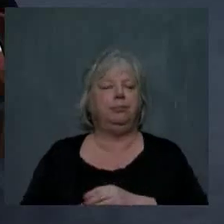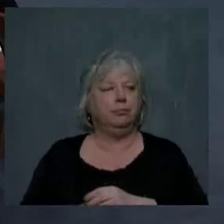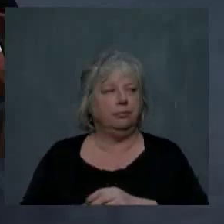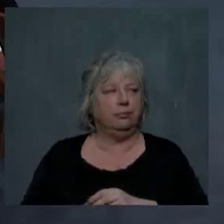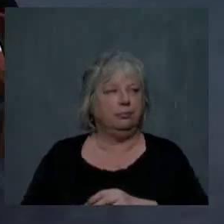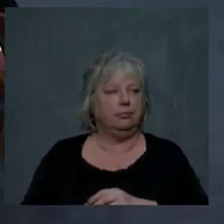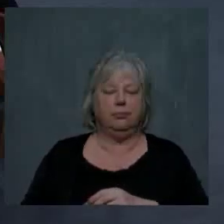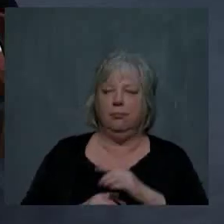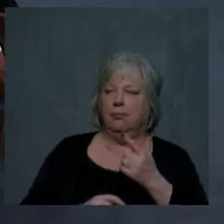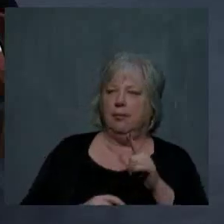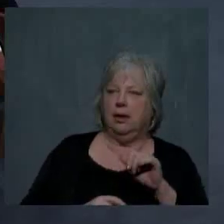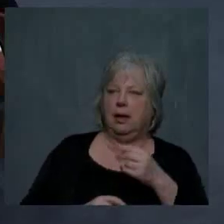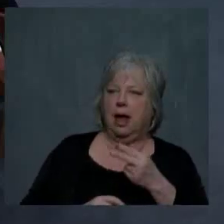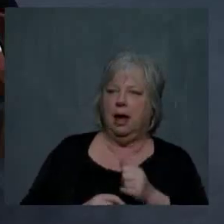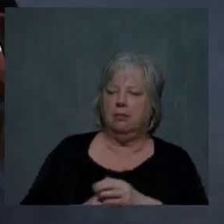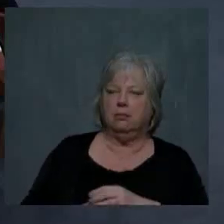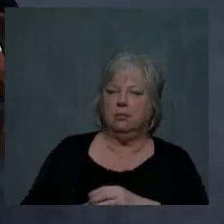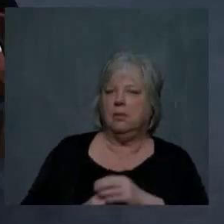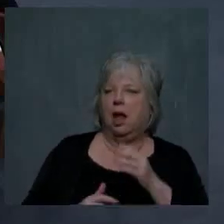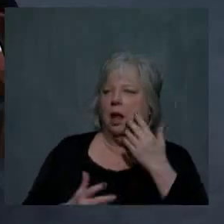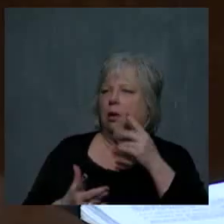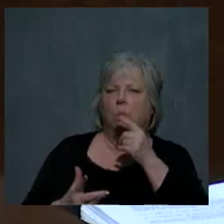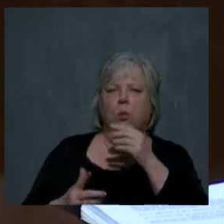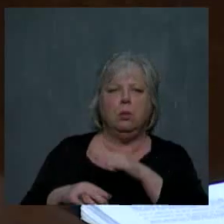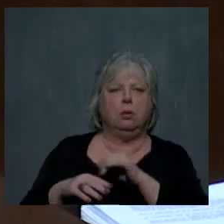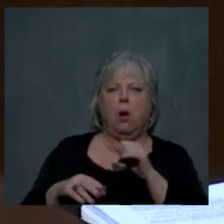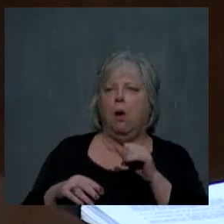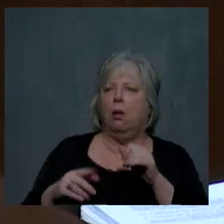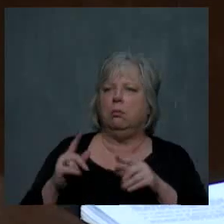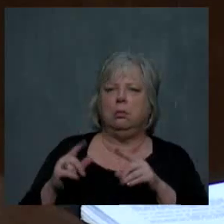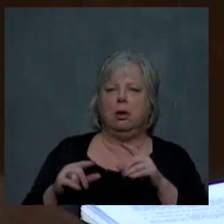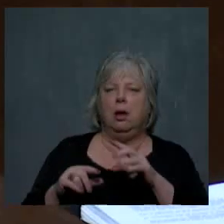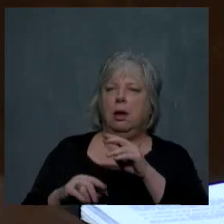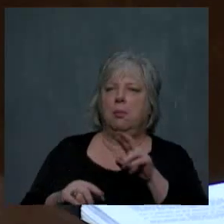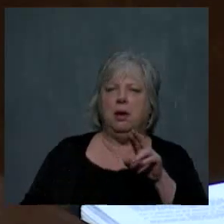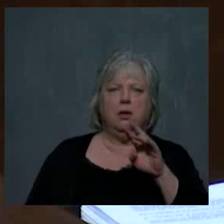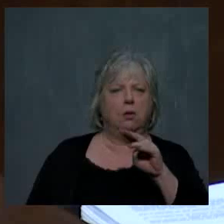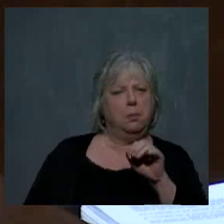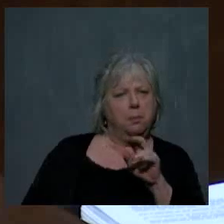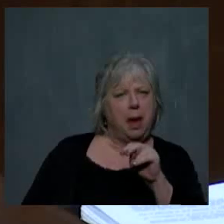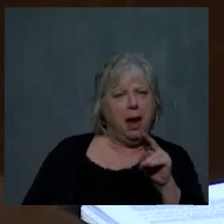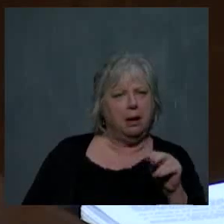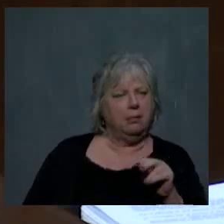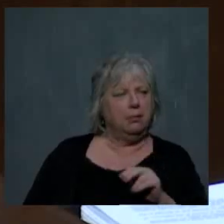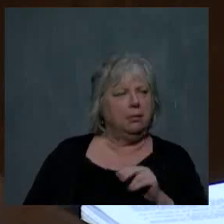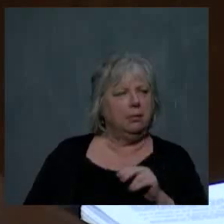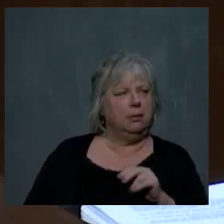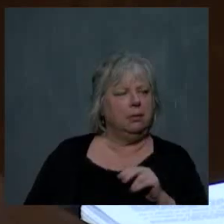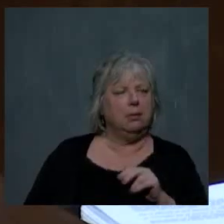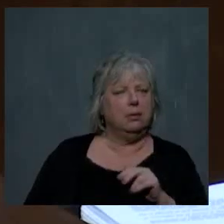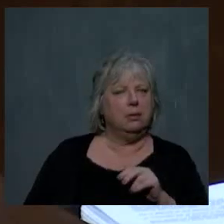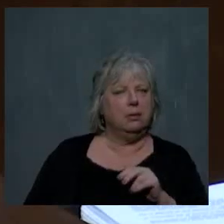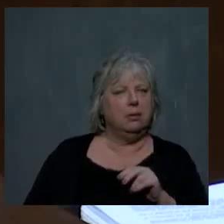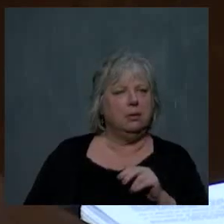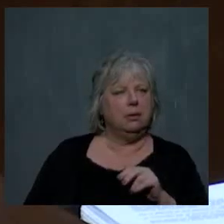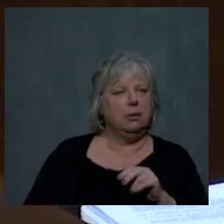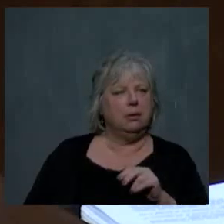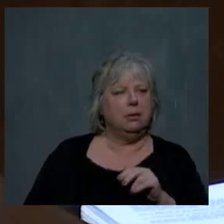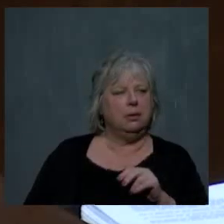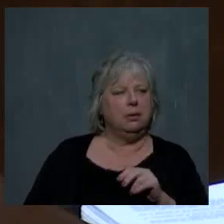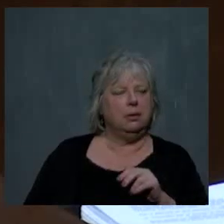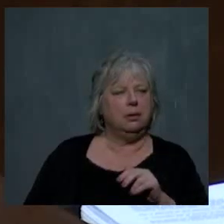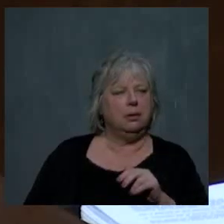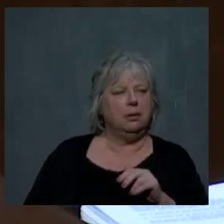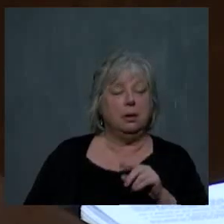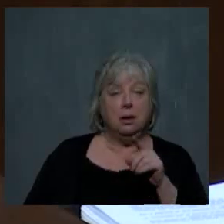The well, which one to call on, but Mr. Mann, if you